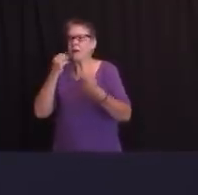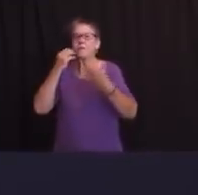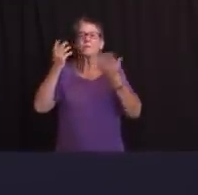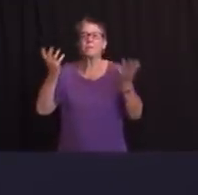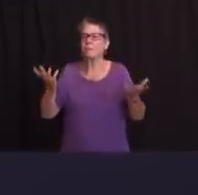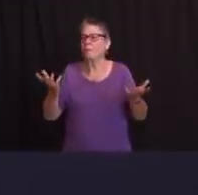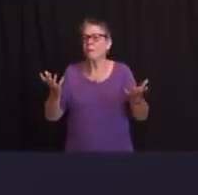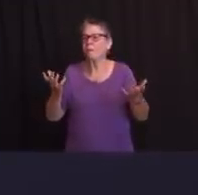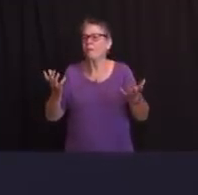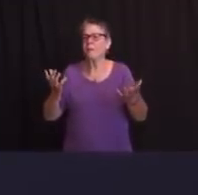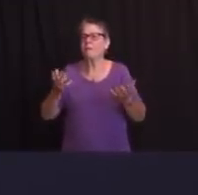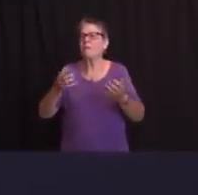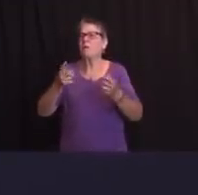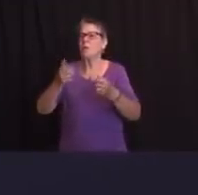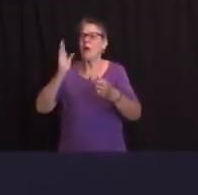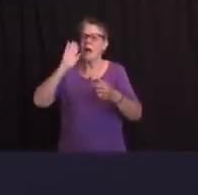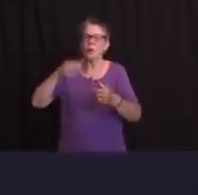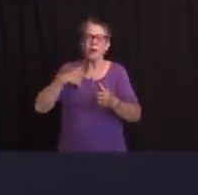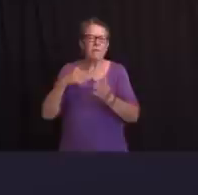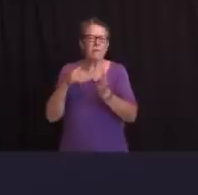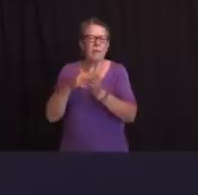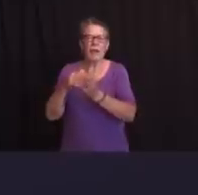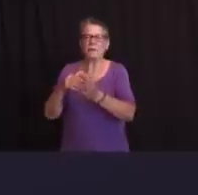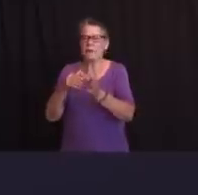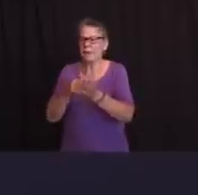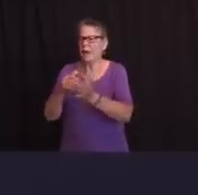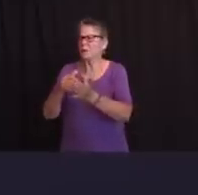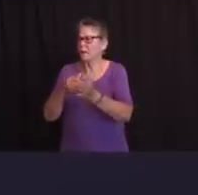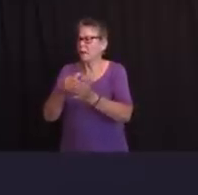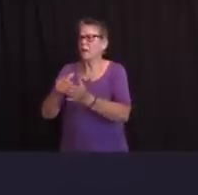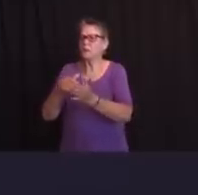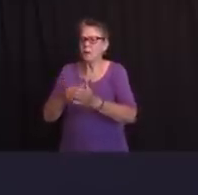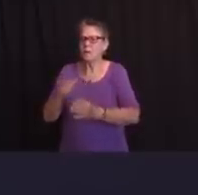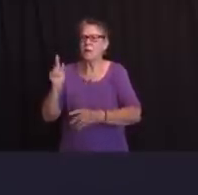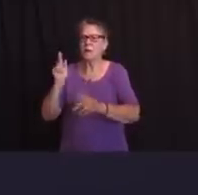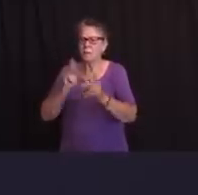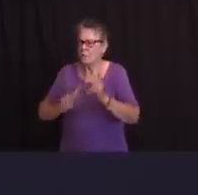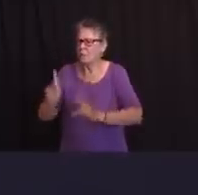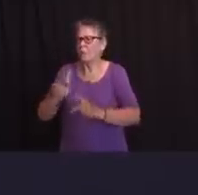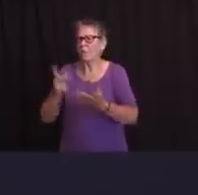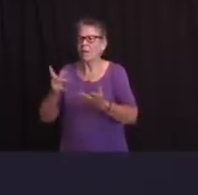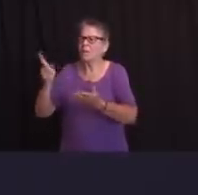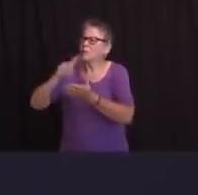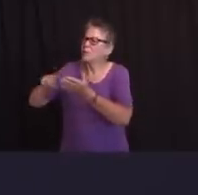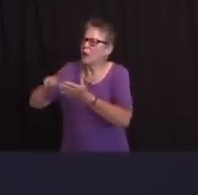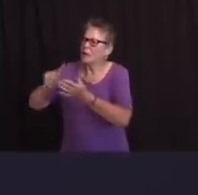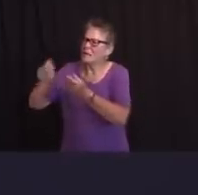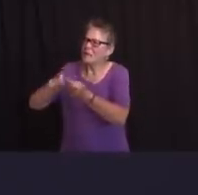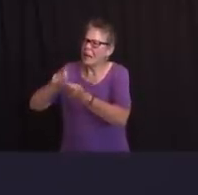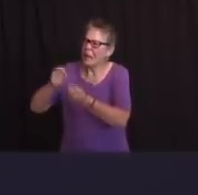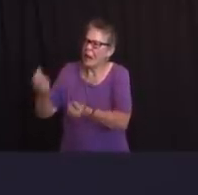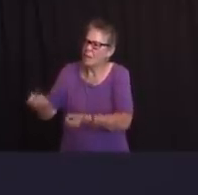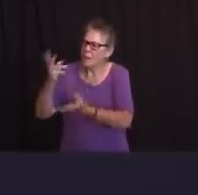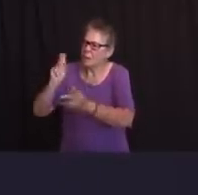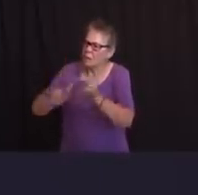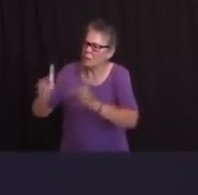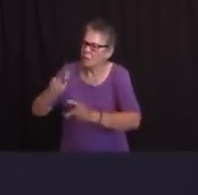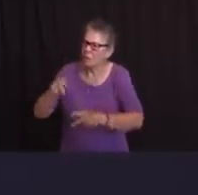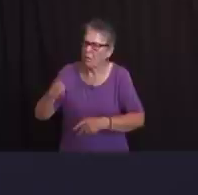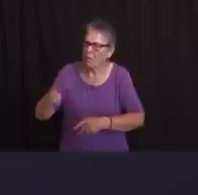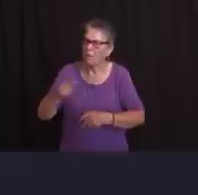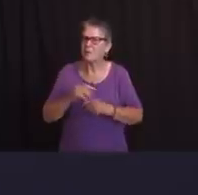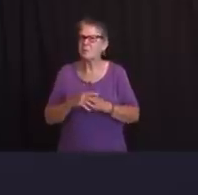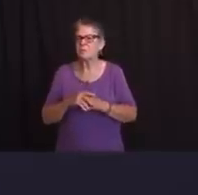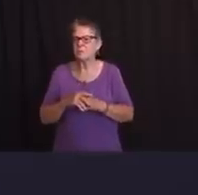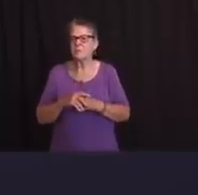me follow up on that. Discussions with unions have been very constructive, and